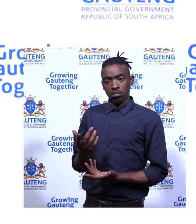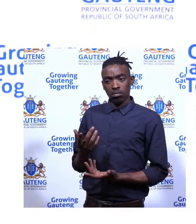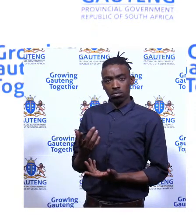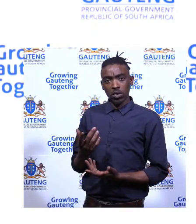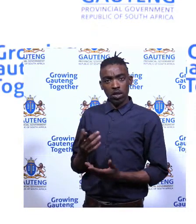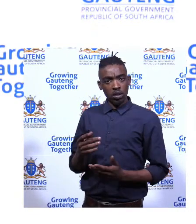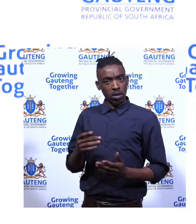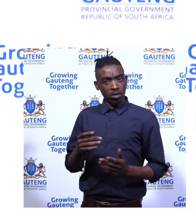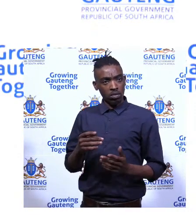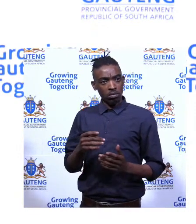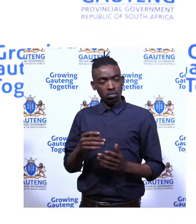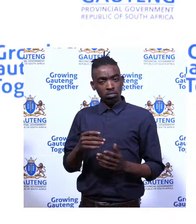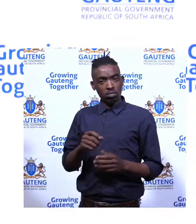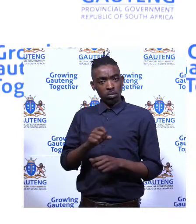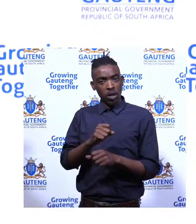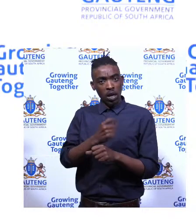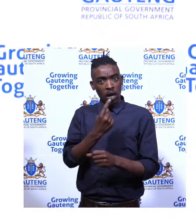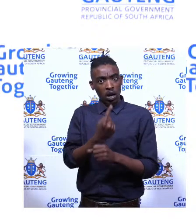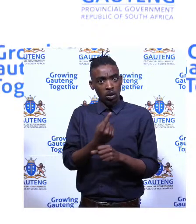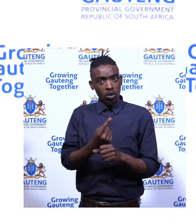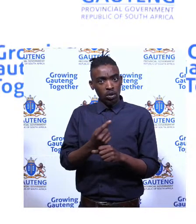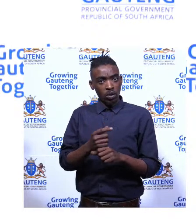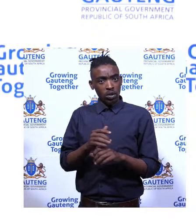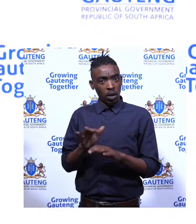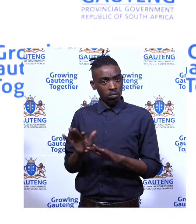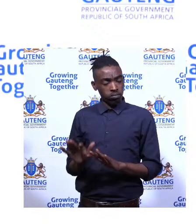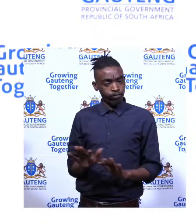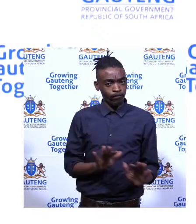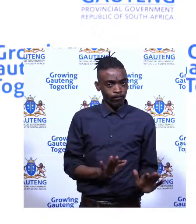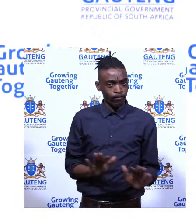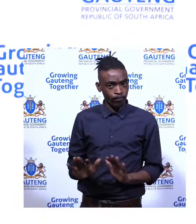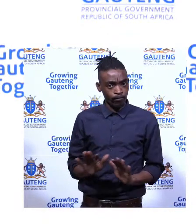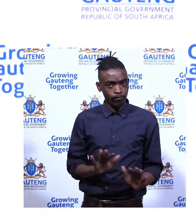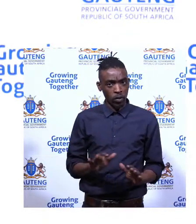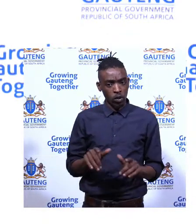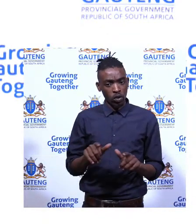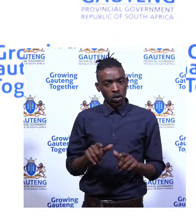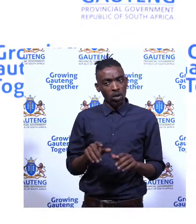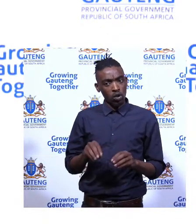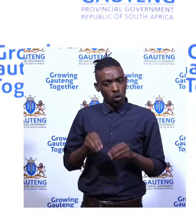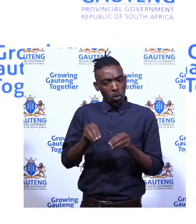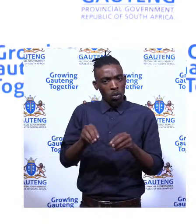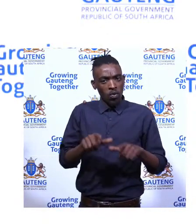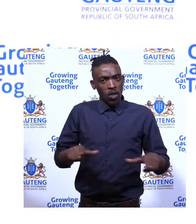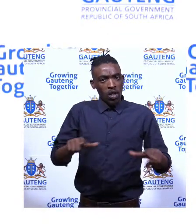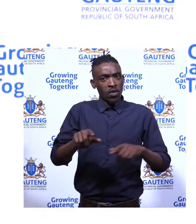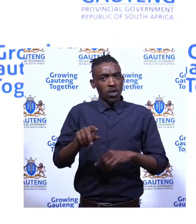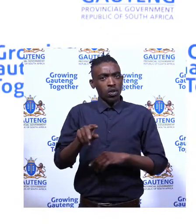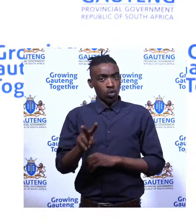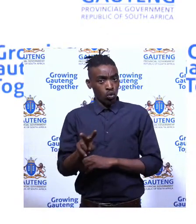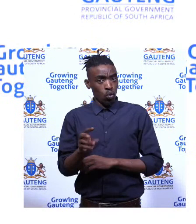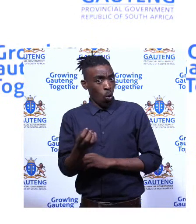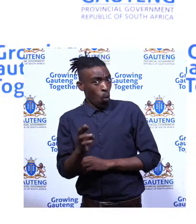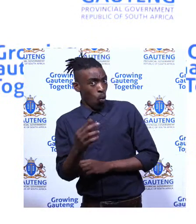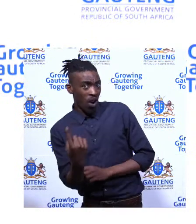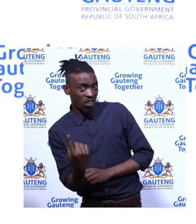restrictions. Does that mean you want to move to level 2 or even level 1?